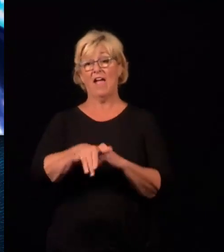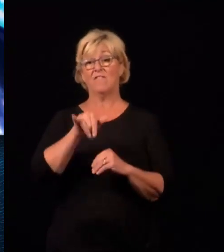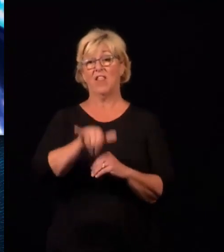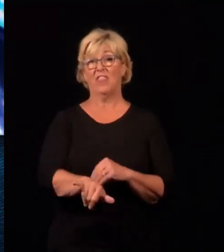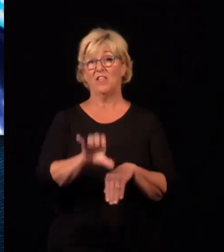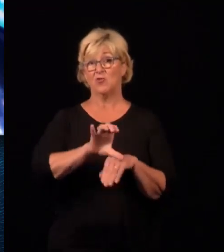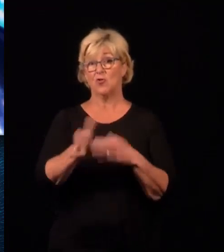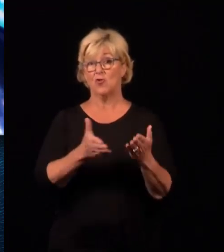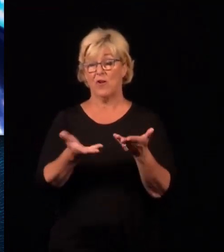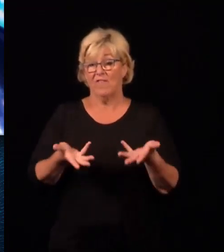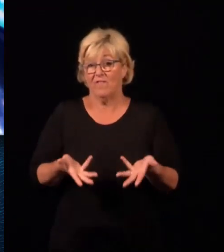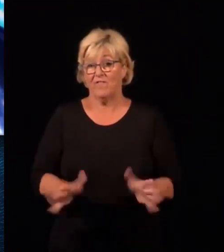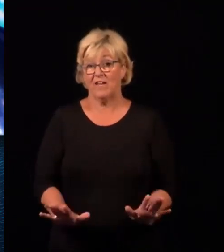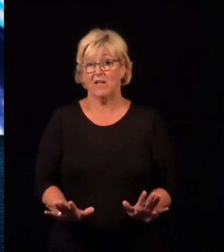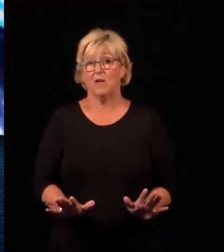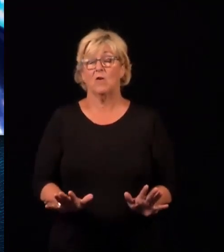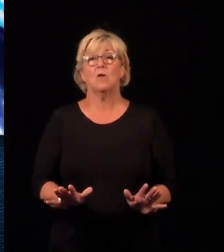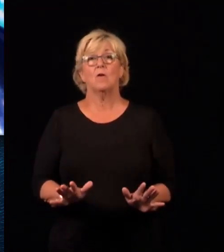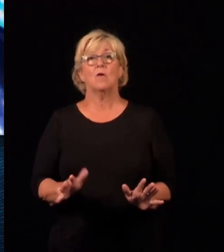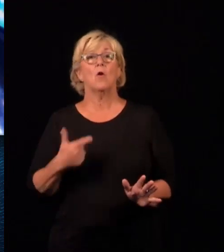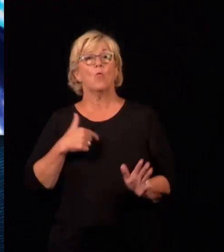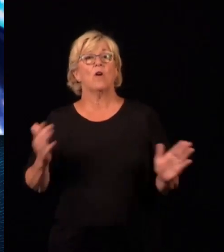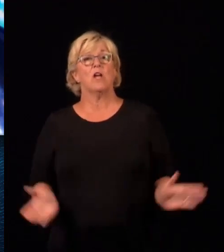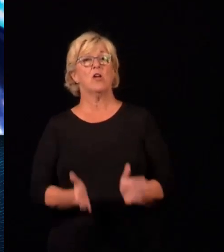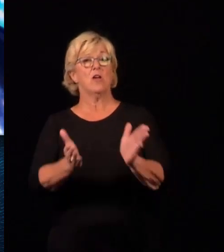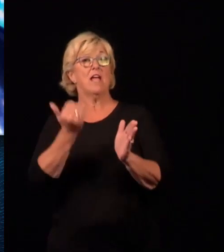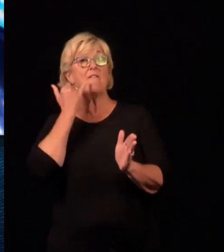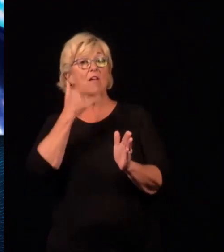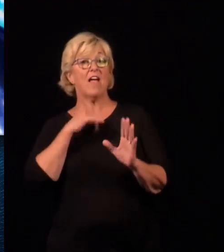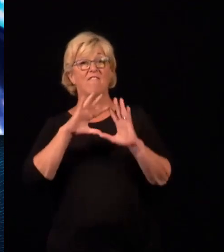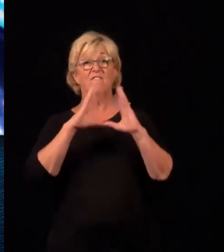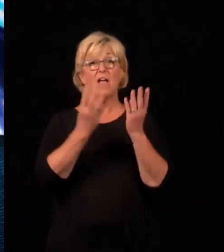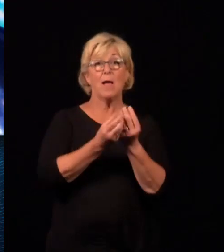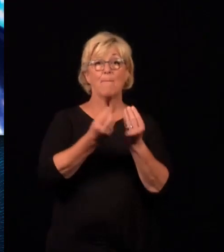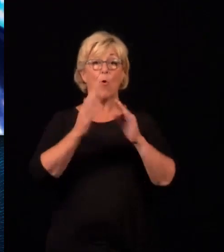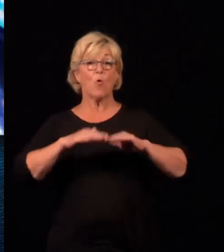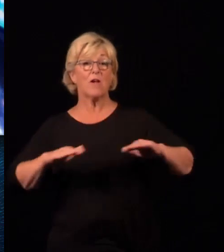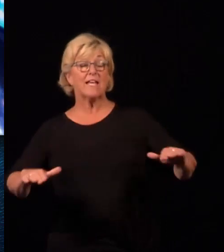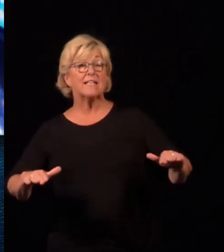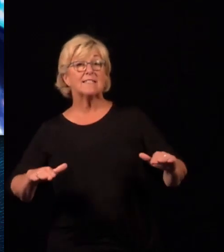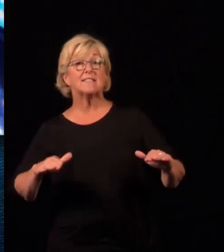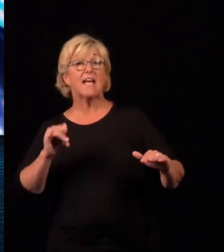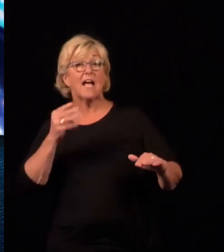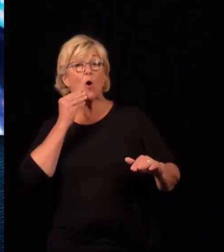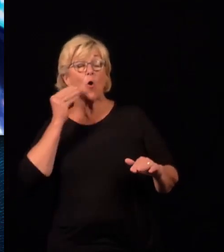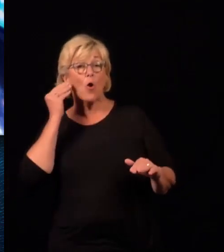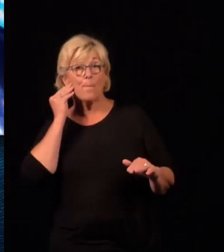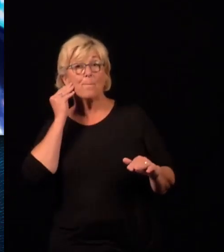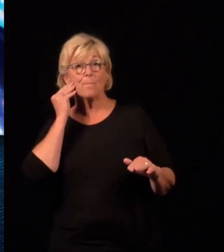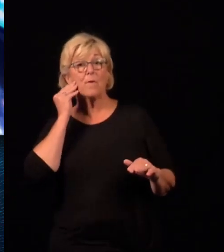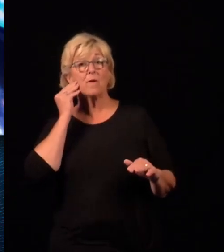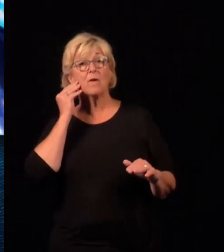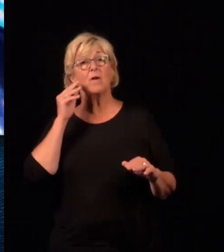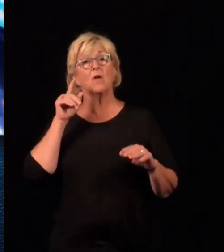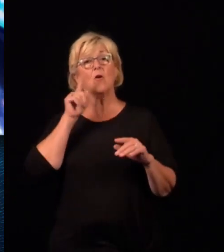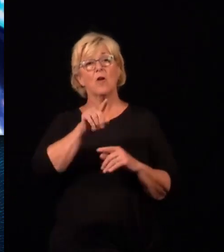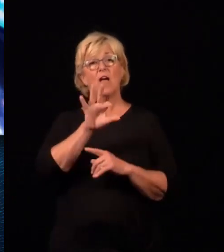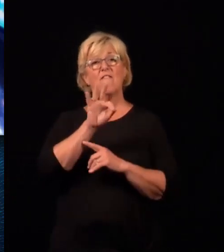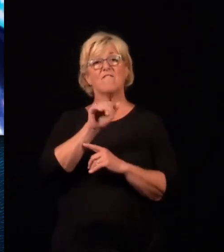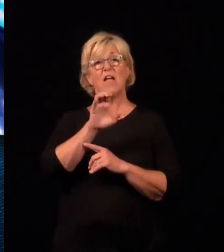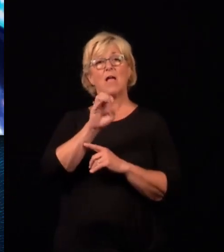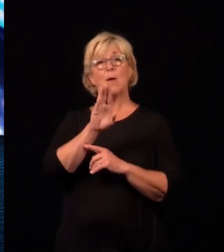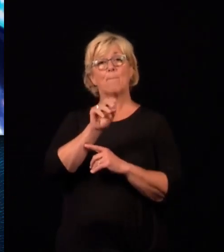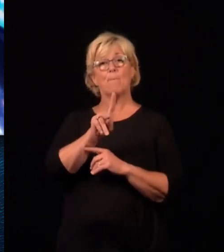service, we would encourage you, if you're a family or if you have kids in the house, go to Facebook and